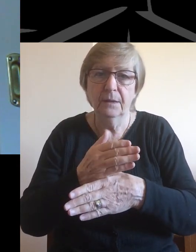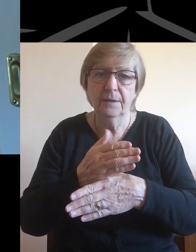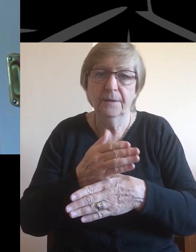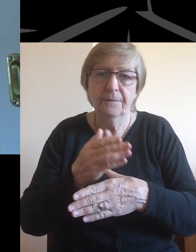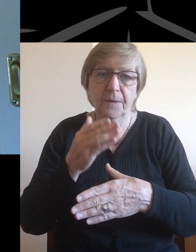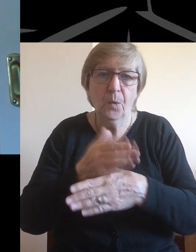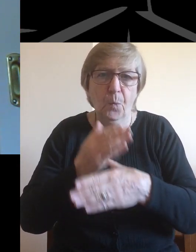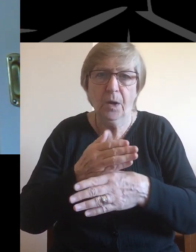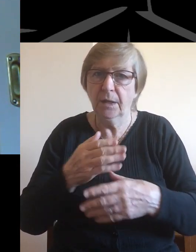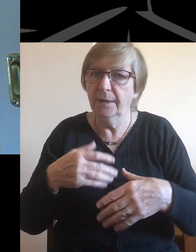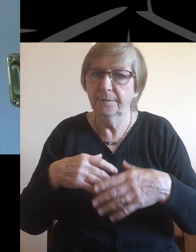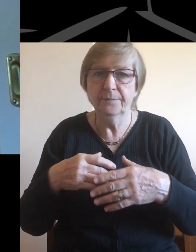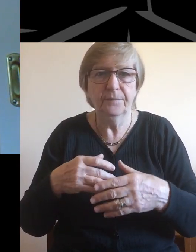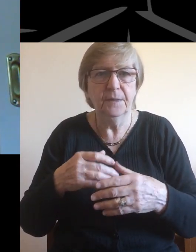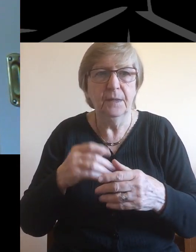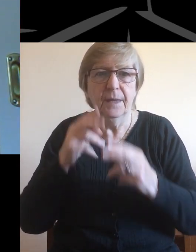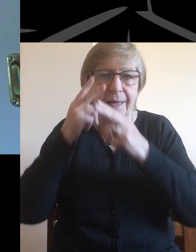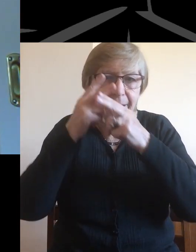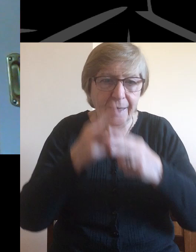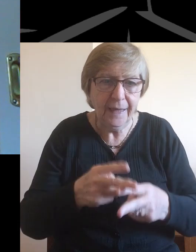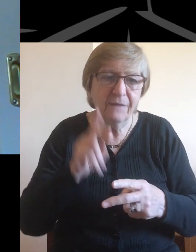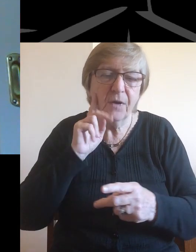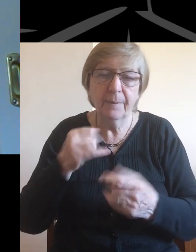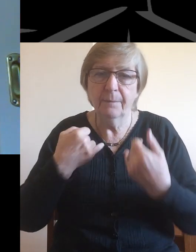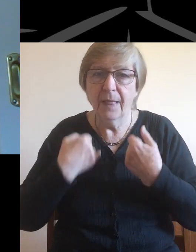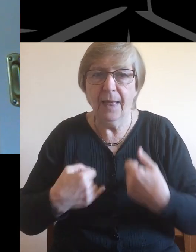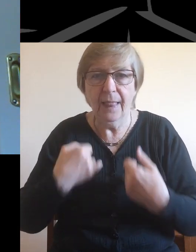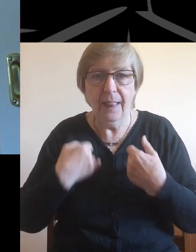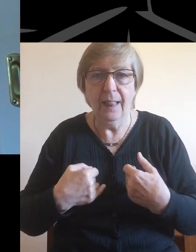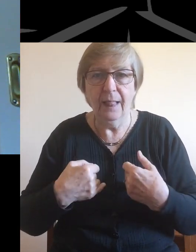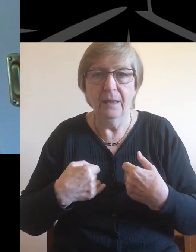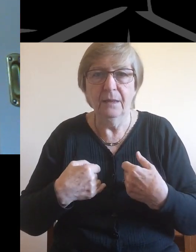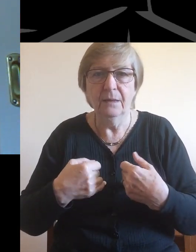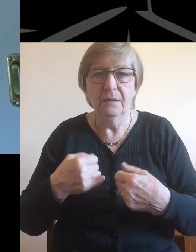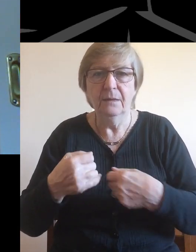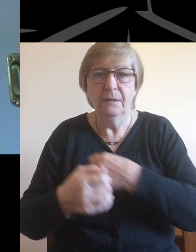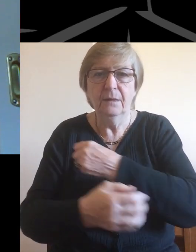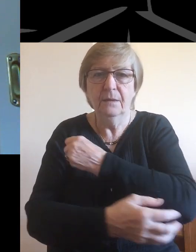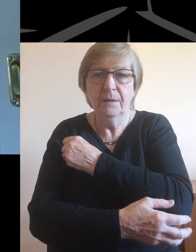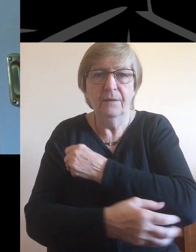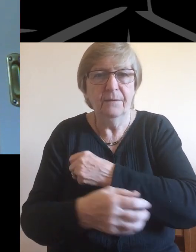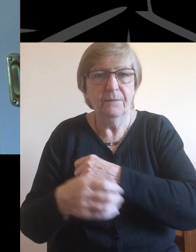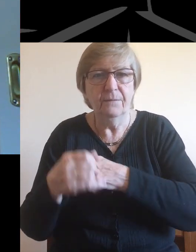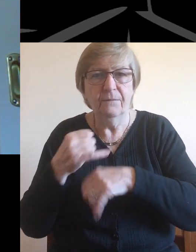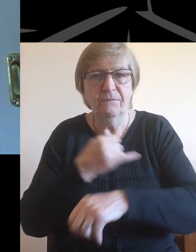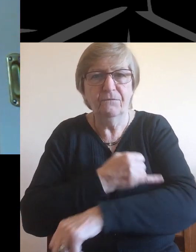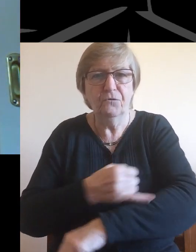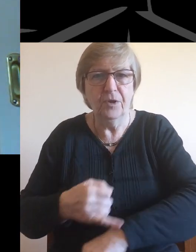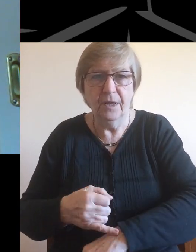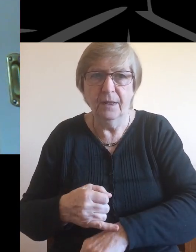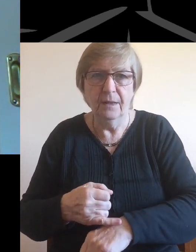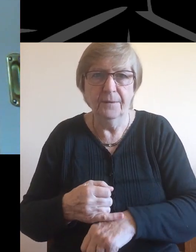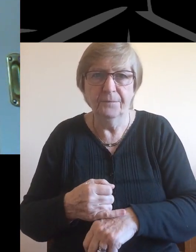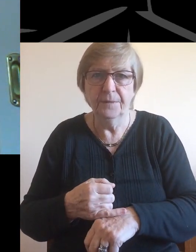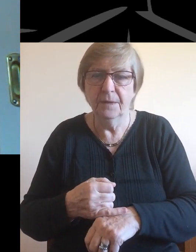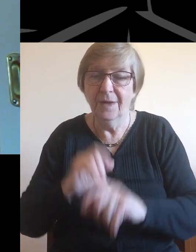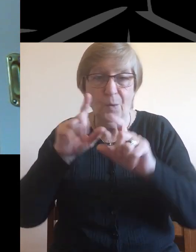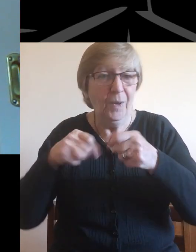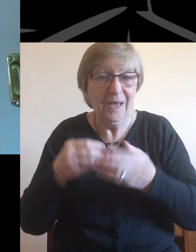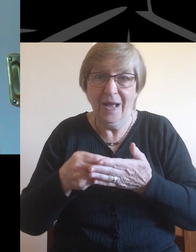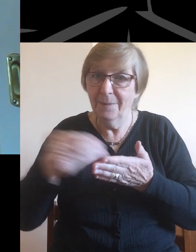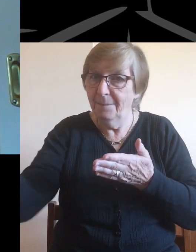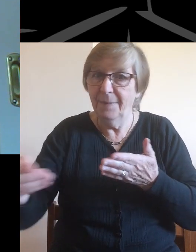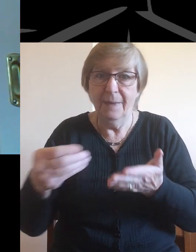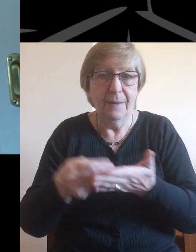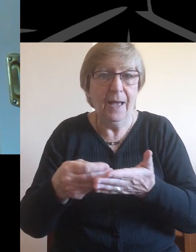safe and to care for those who are ill, frail, and vulnerable. We truly will never be able to repay